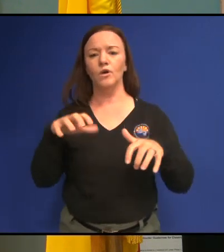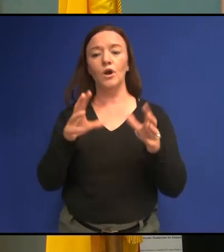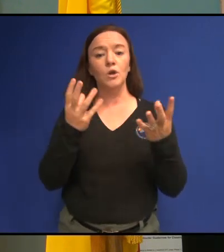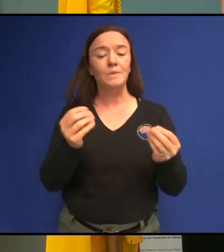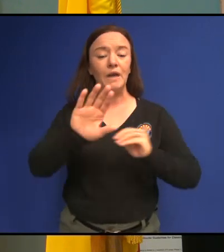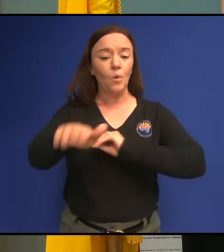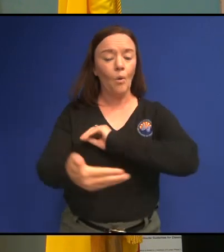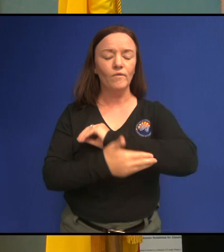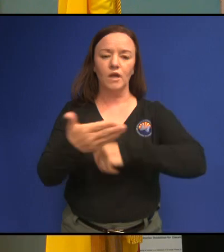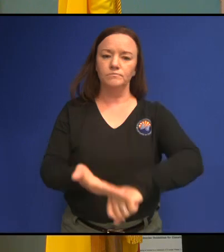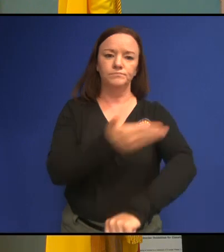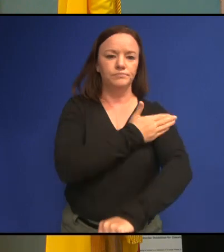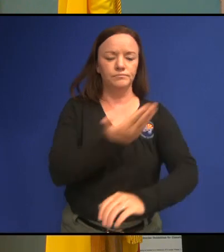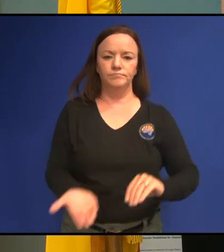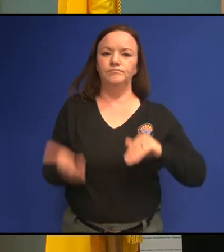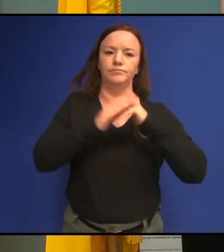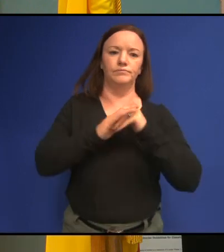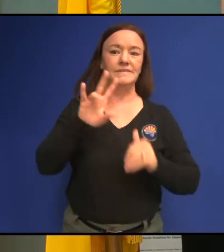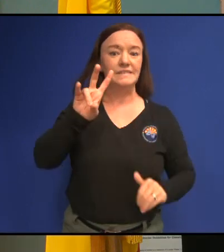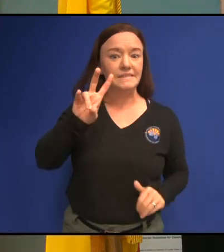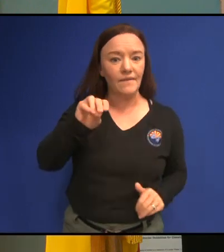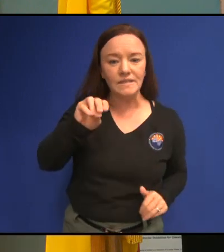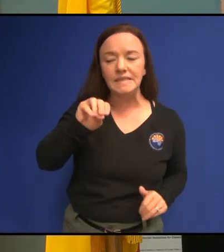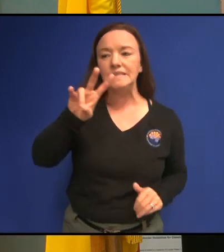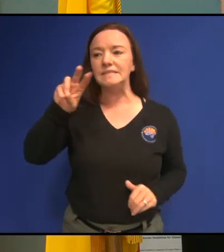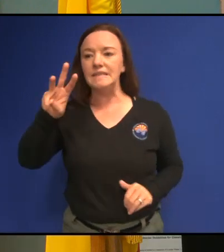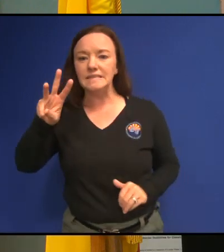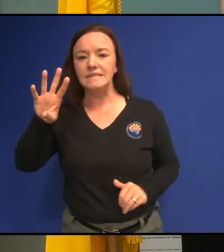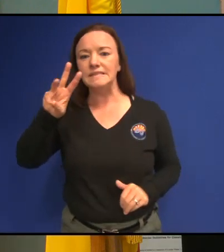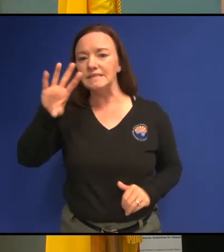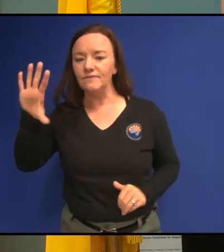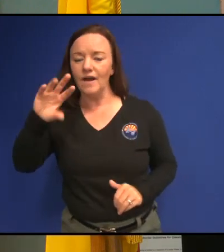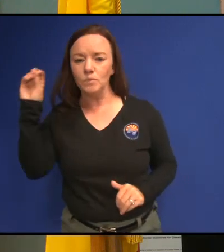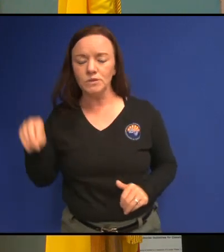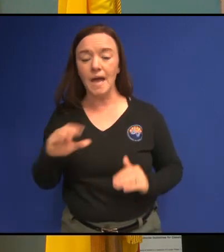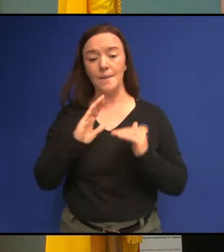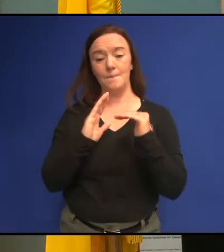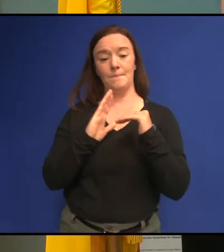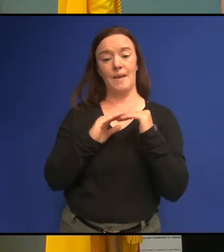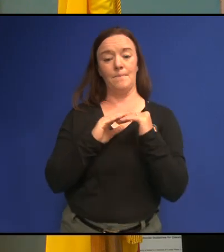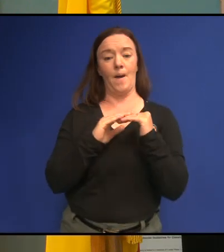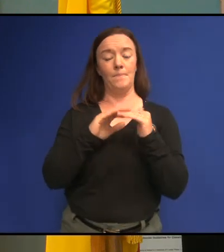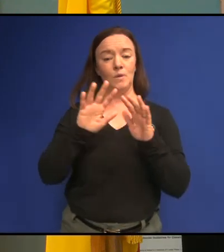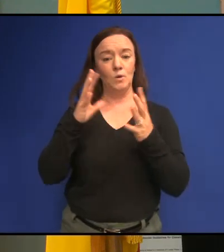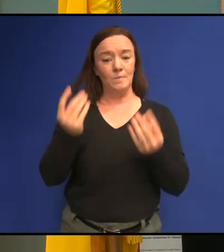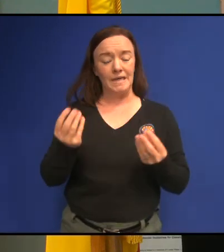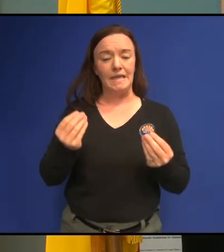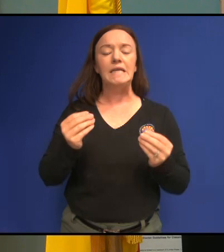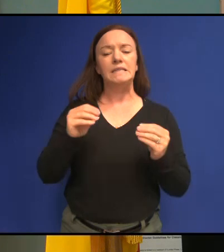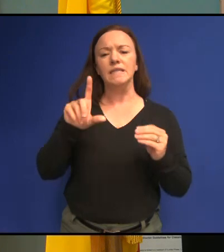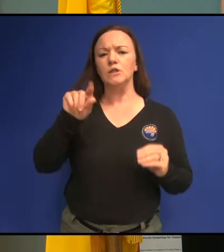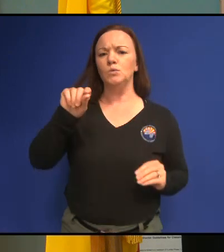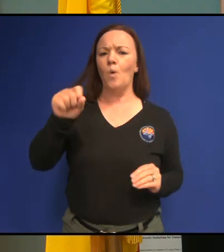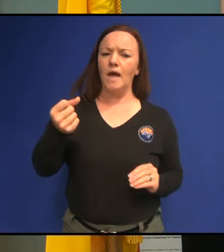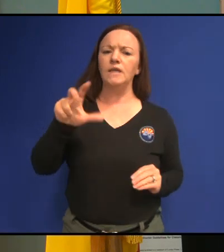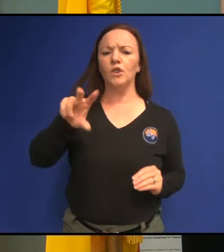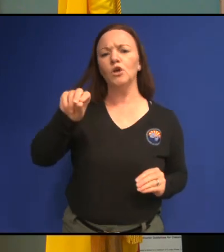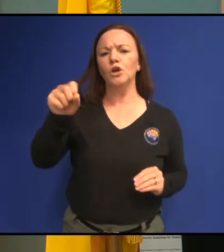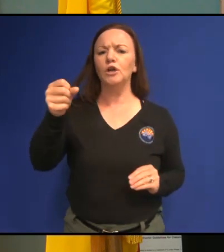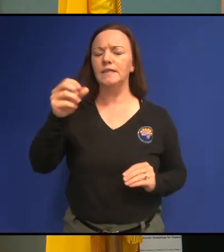recoveries, 70, 60, 65%, and min humidities only in the upper to mid 20s to even